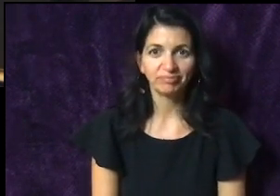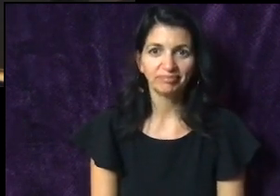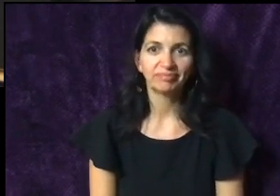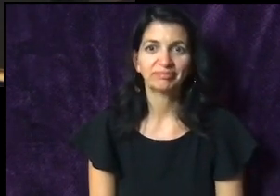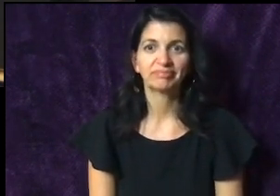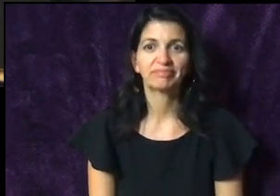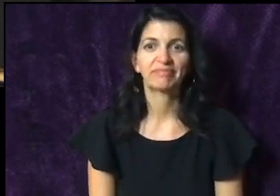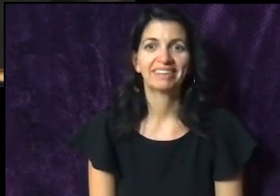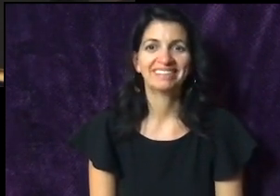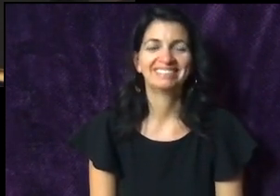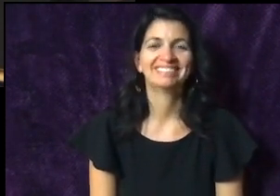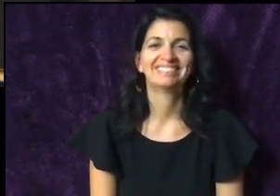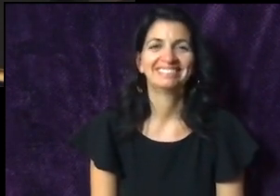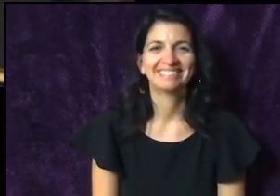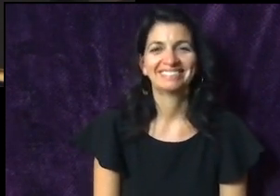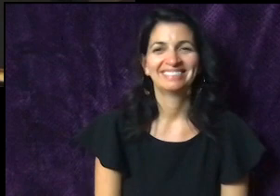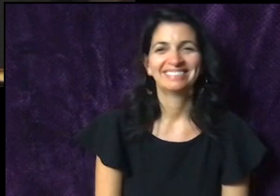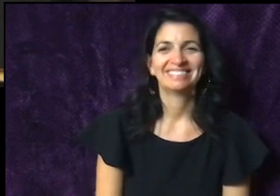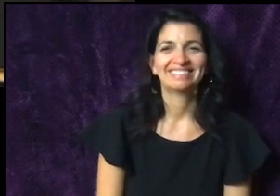ba-dum.